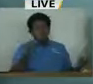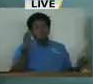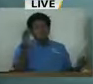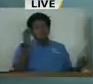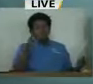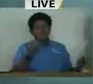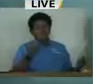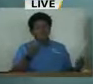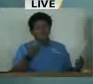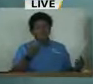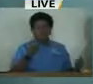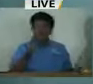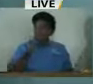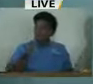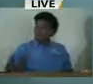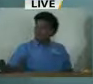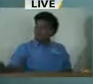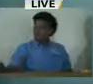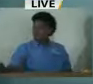again,